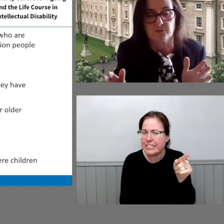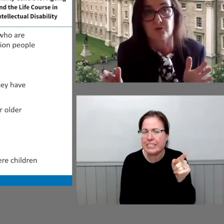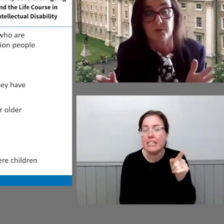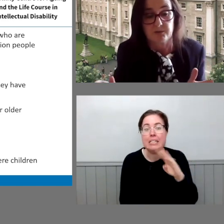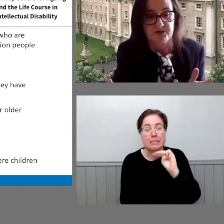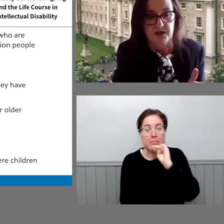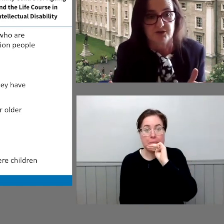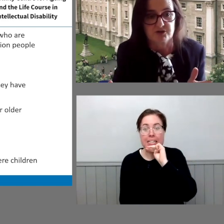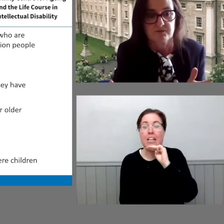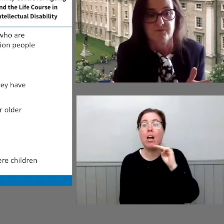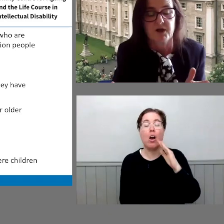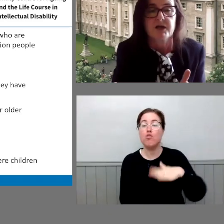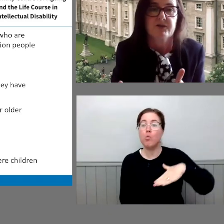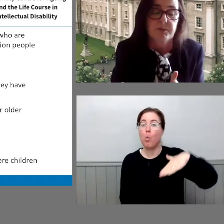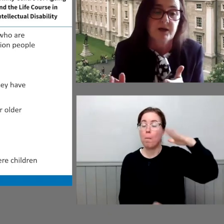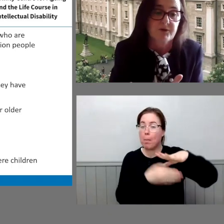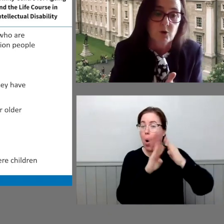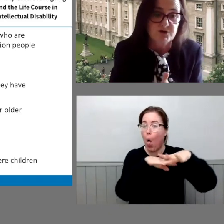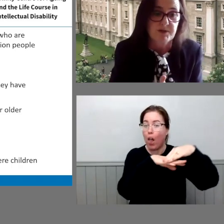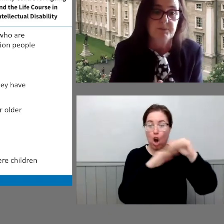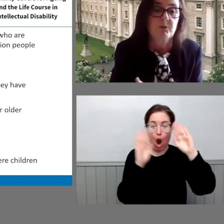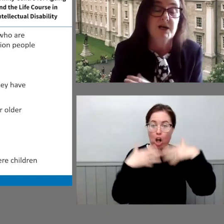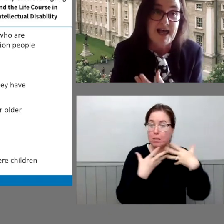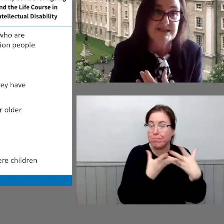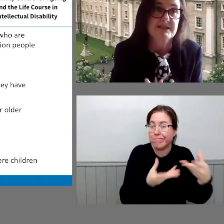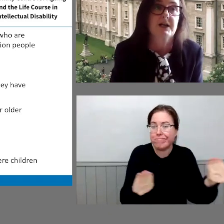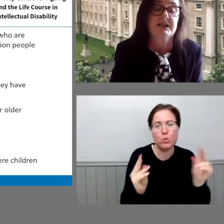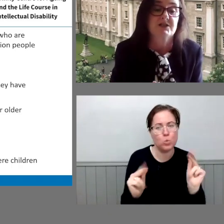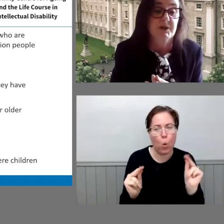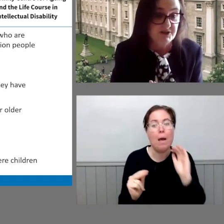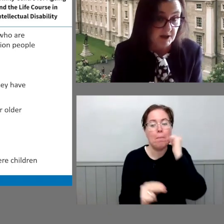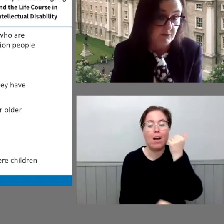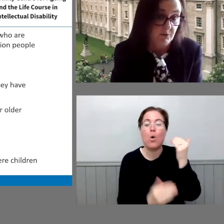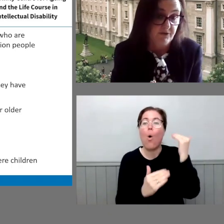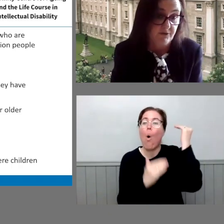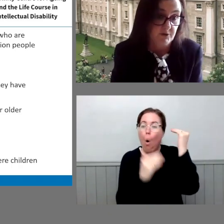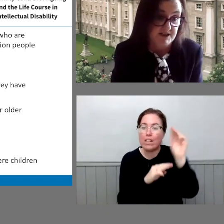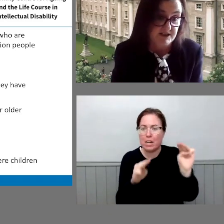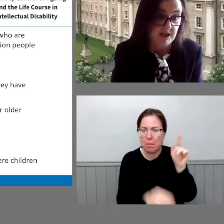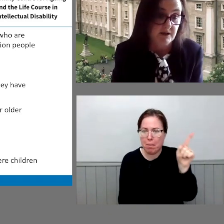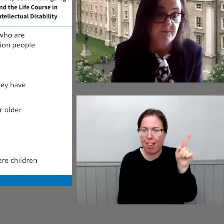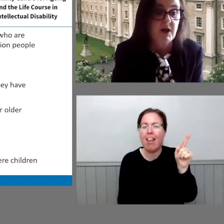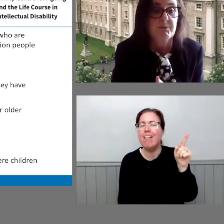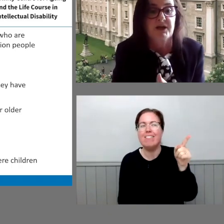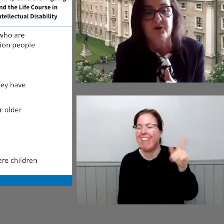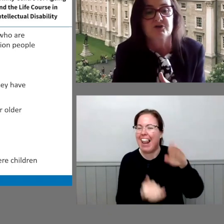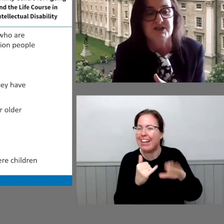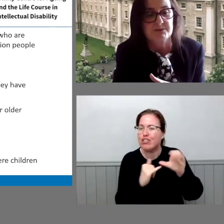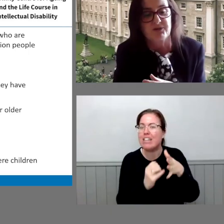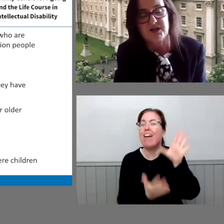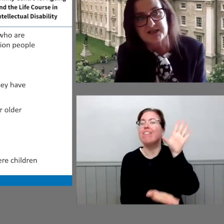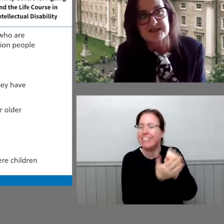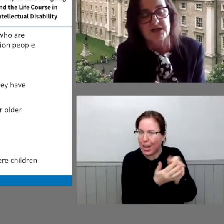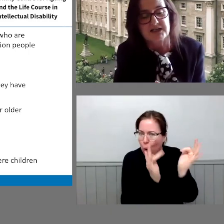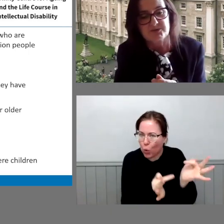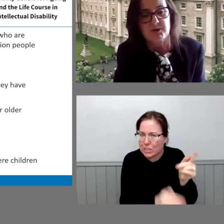that autism goes away with age. It's because older people were less likely to be diagnosed as autistic, because